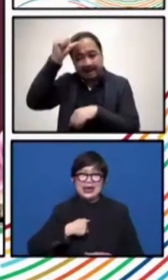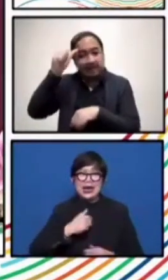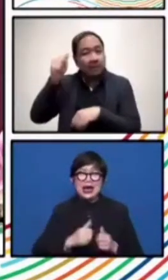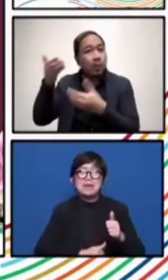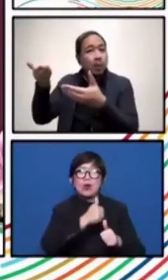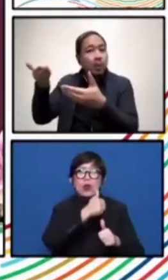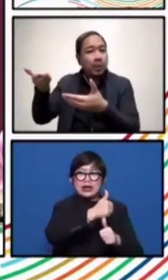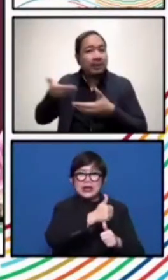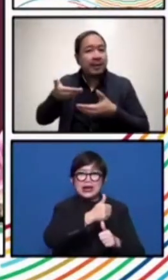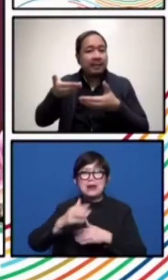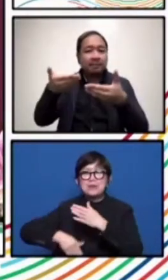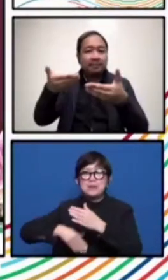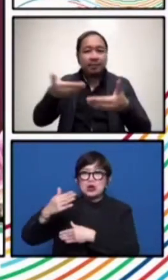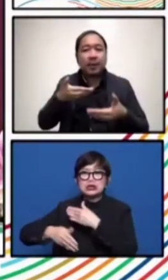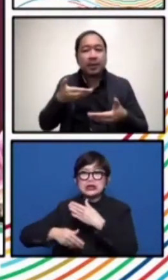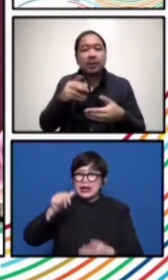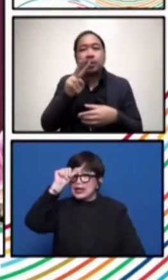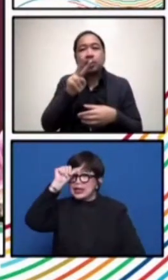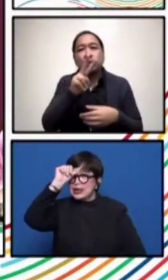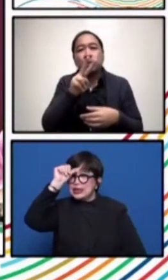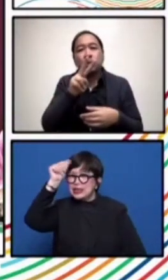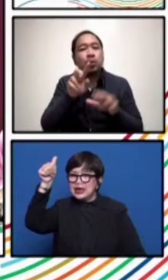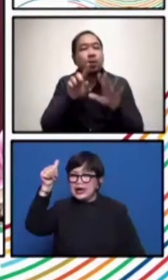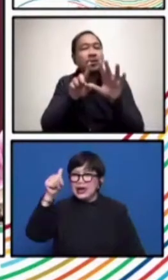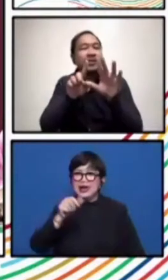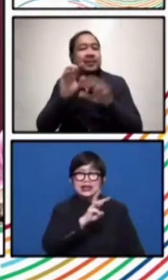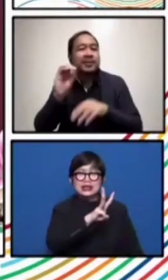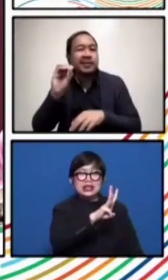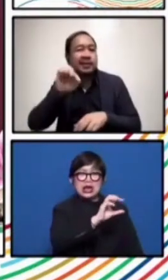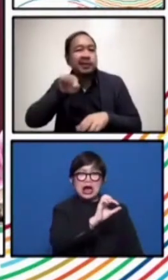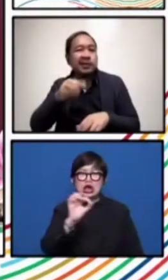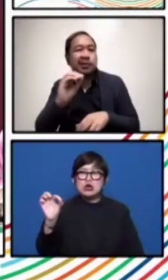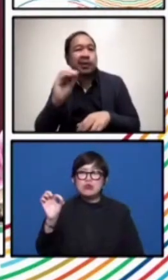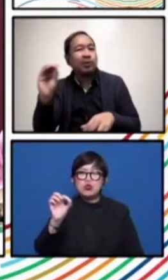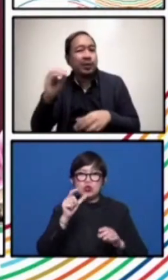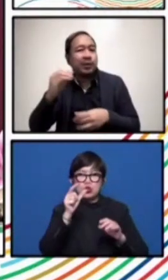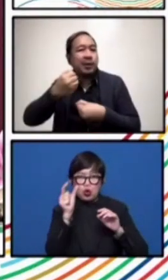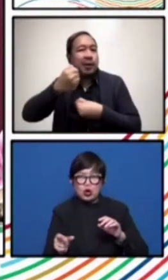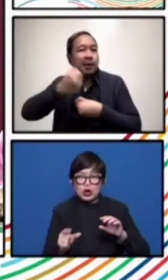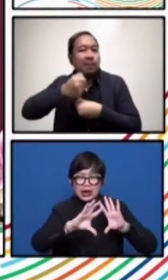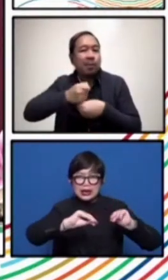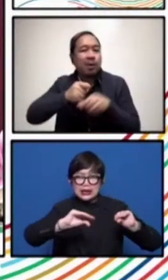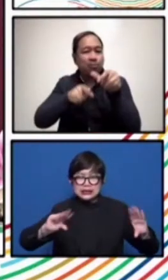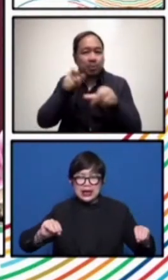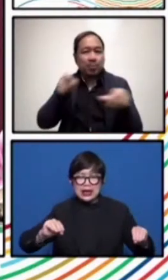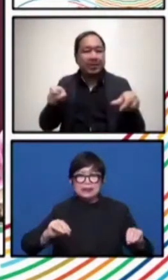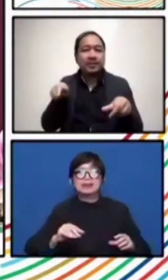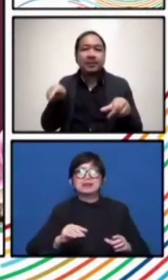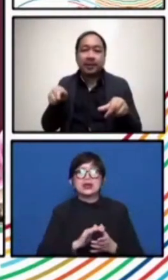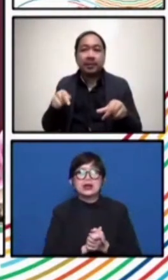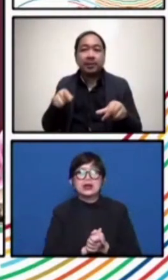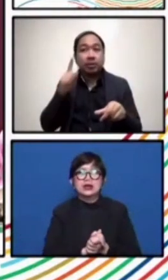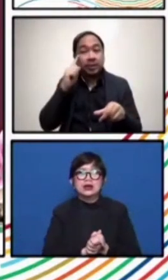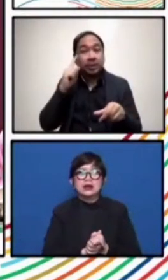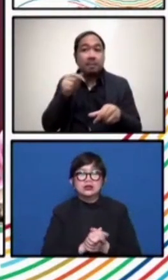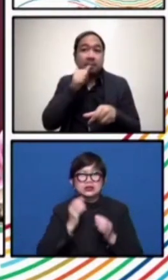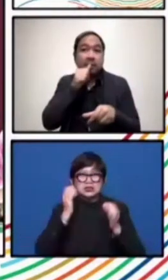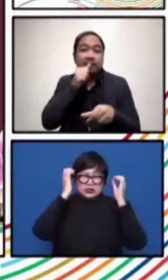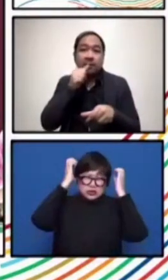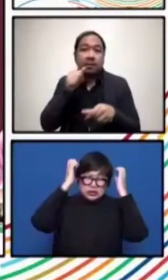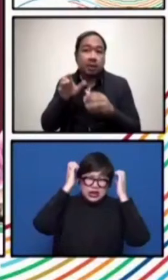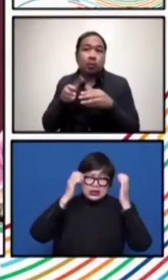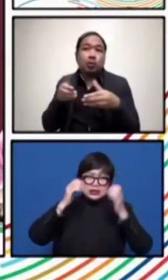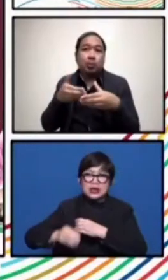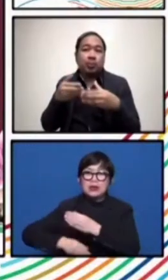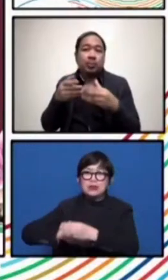employees in our company alone so you can imagine the the stress that a lot of the private sector specifically the I.T